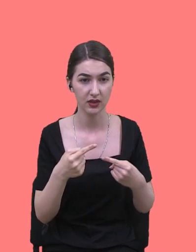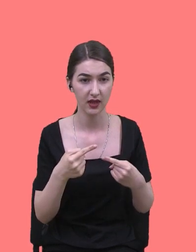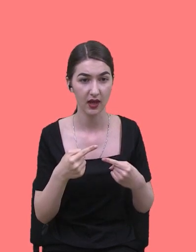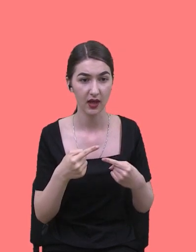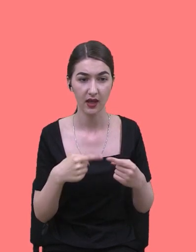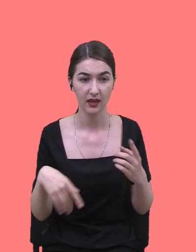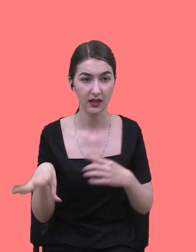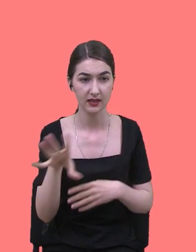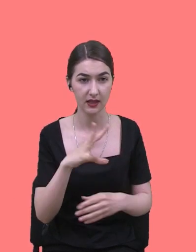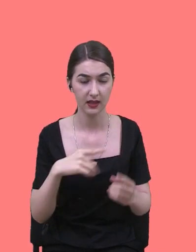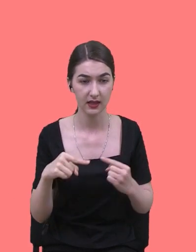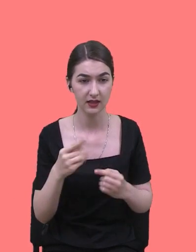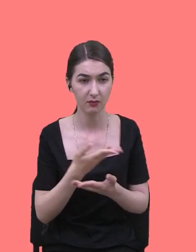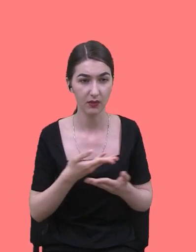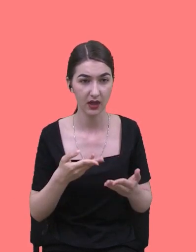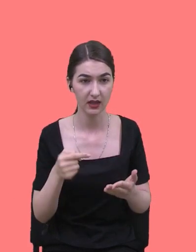And so we have, as